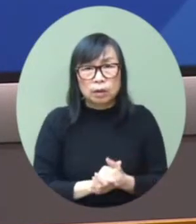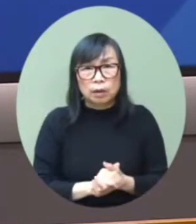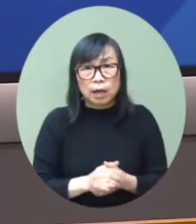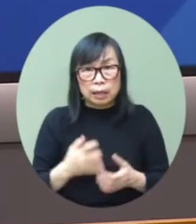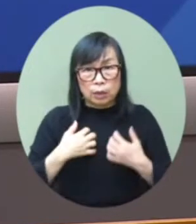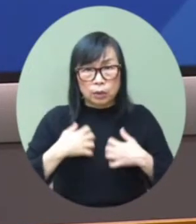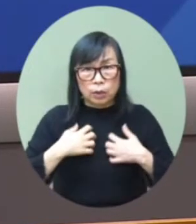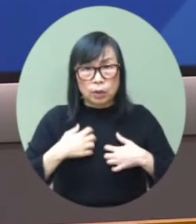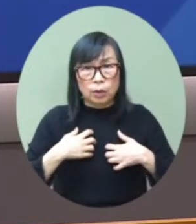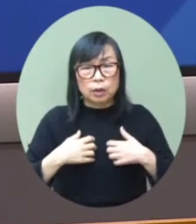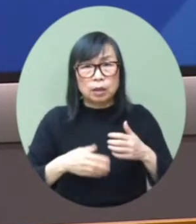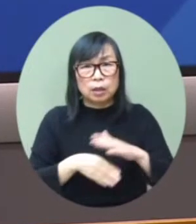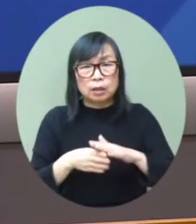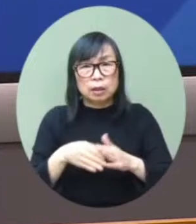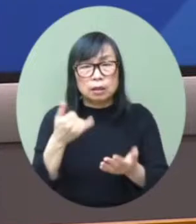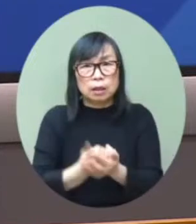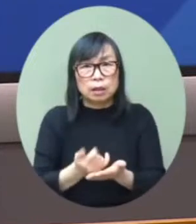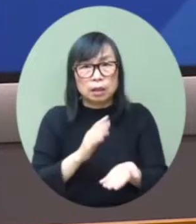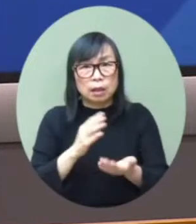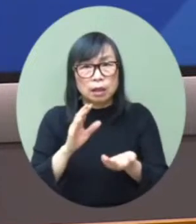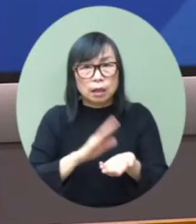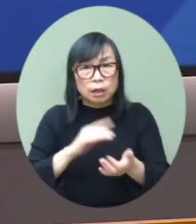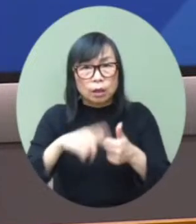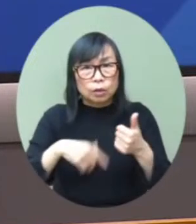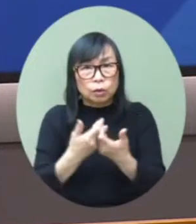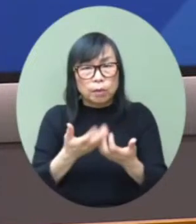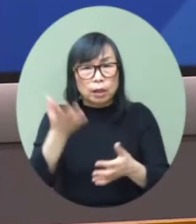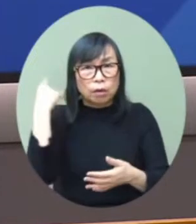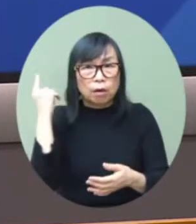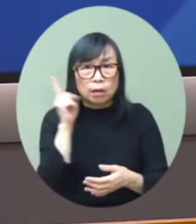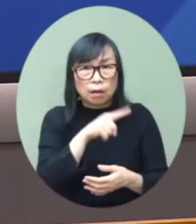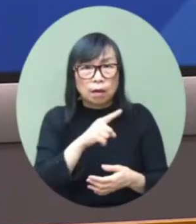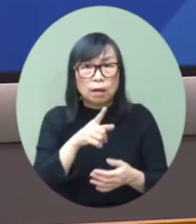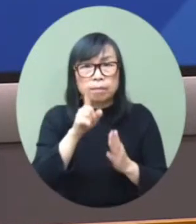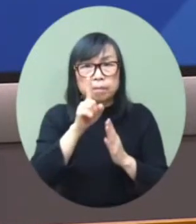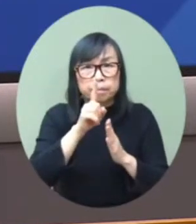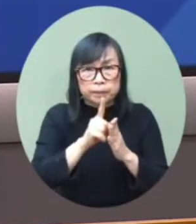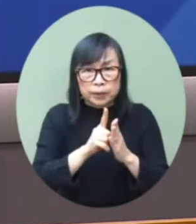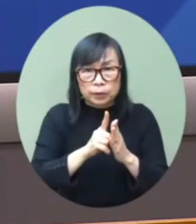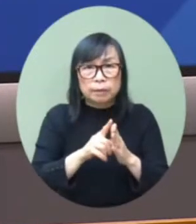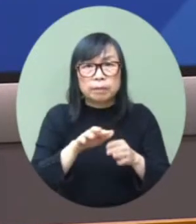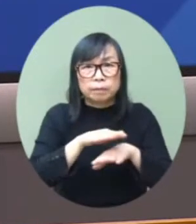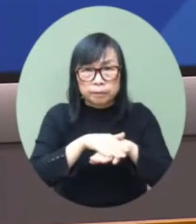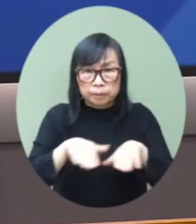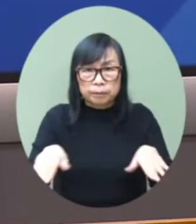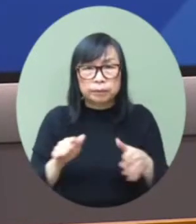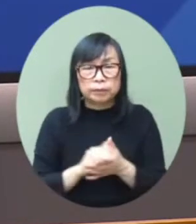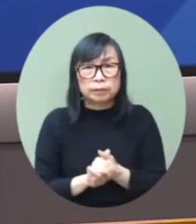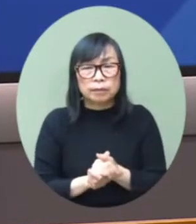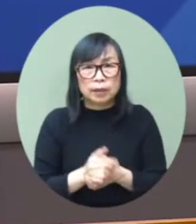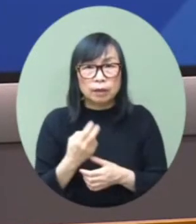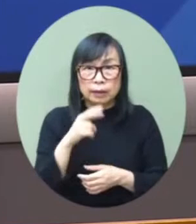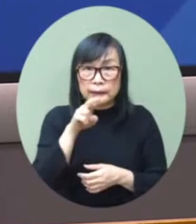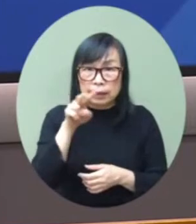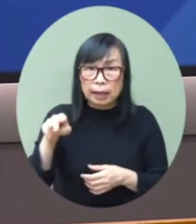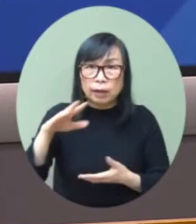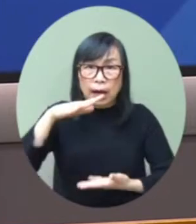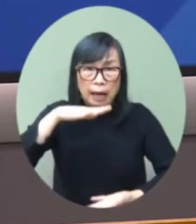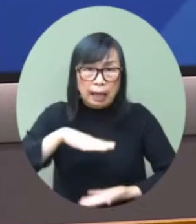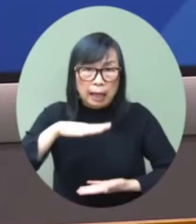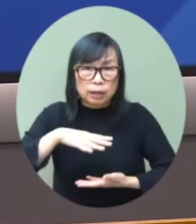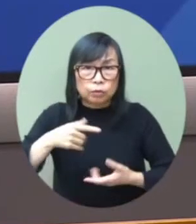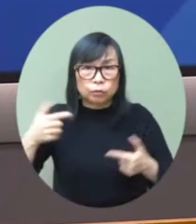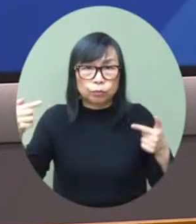4,600 currently. And for the past week, we see a declining number of deaths in the